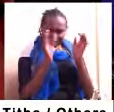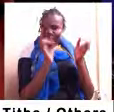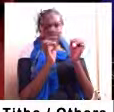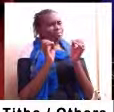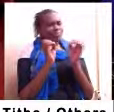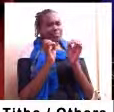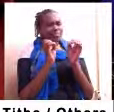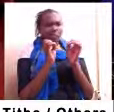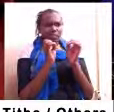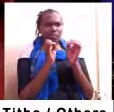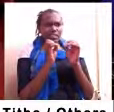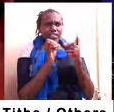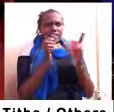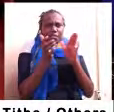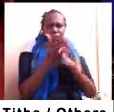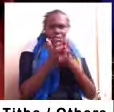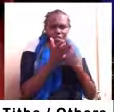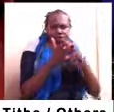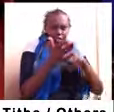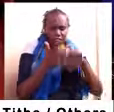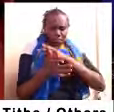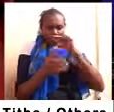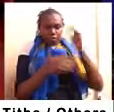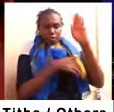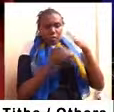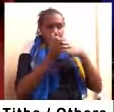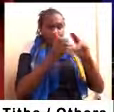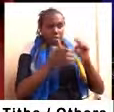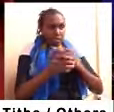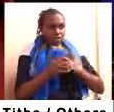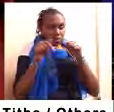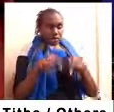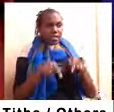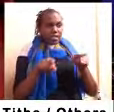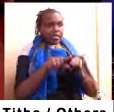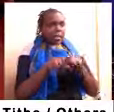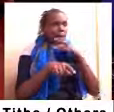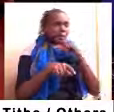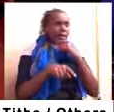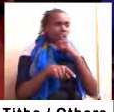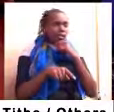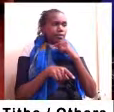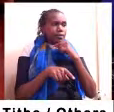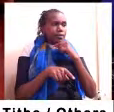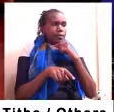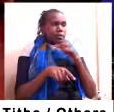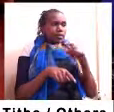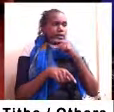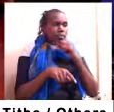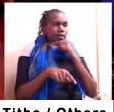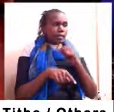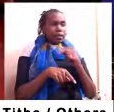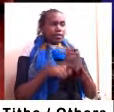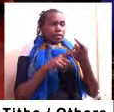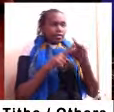we do not hearken to what the Spirit of God is leading us to do. Like there's this man who he's a rabbi. He comes on CBN.